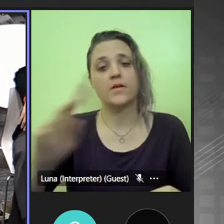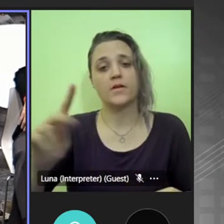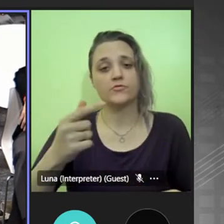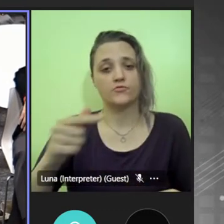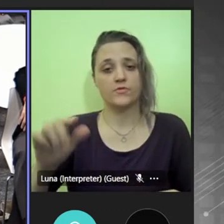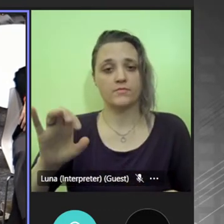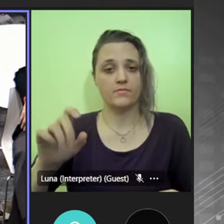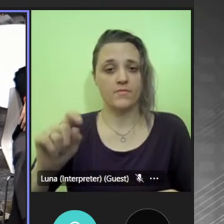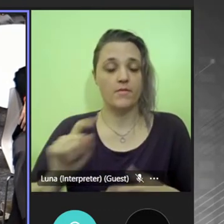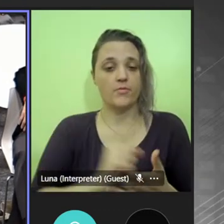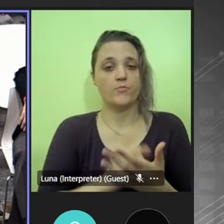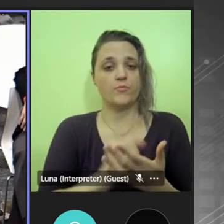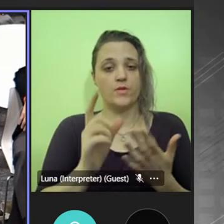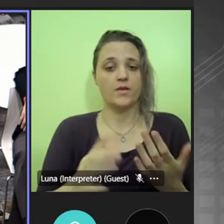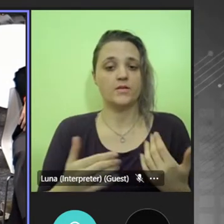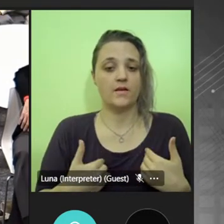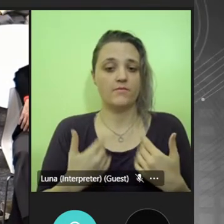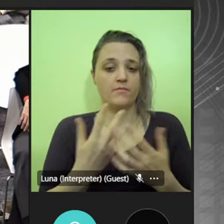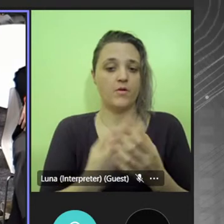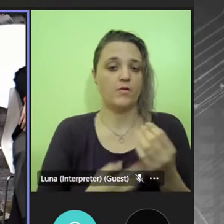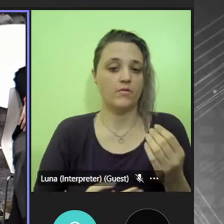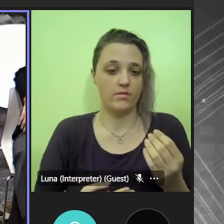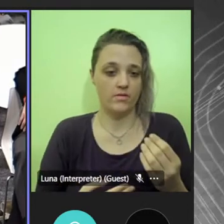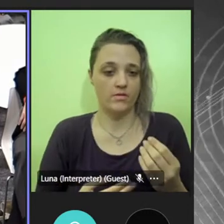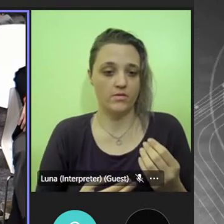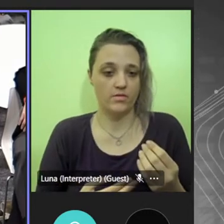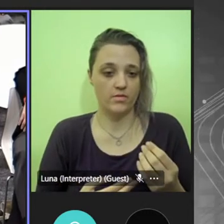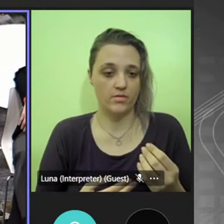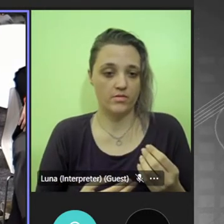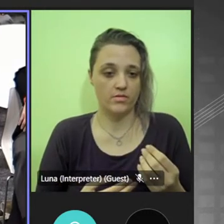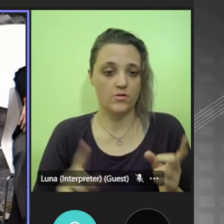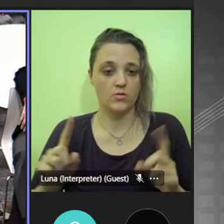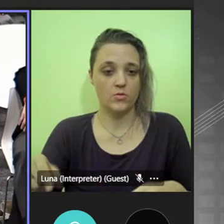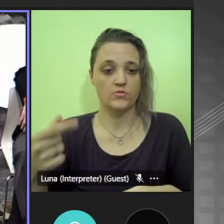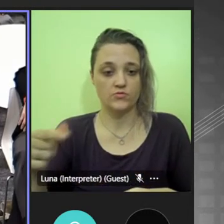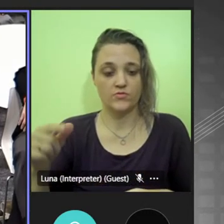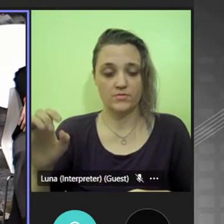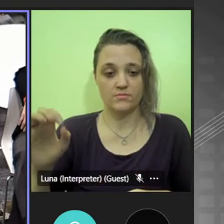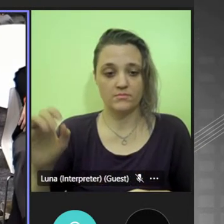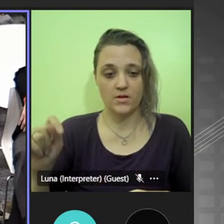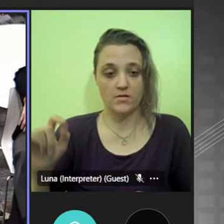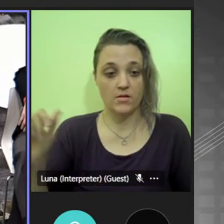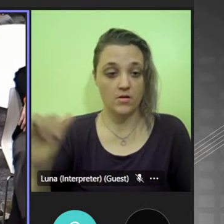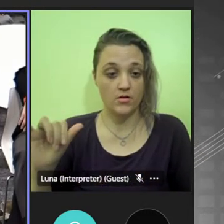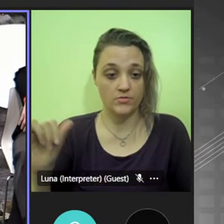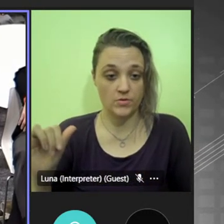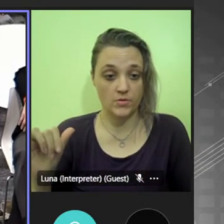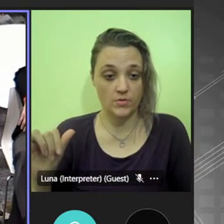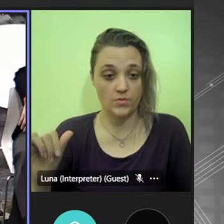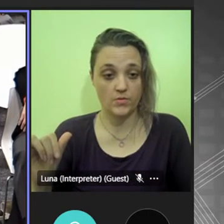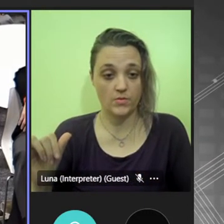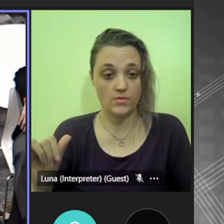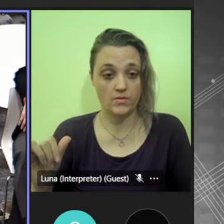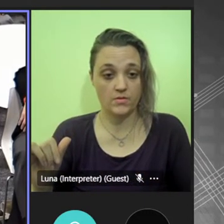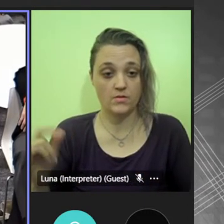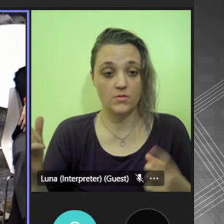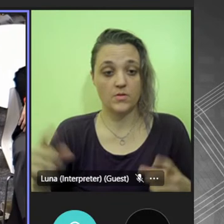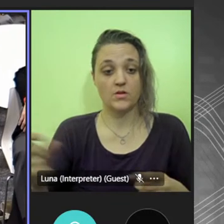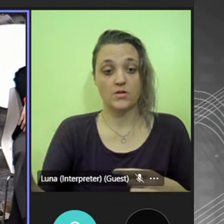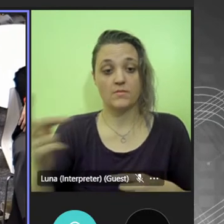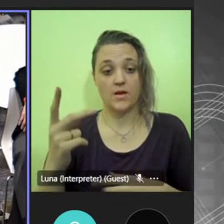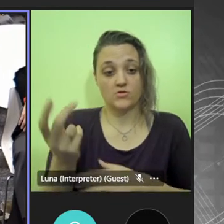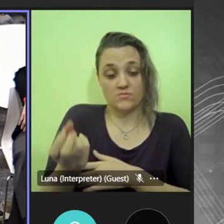up to uh wing belt and then weekends have both places go up to well to window and then also